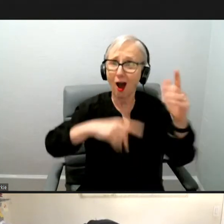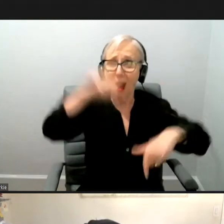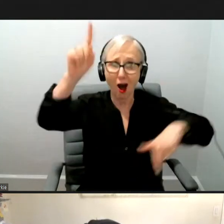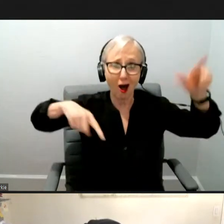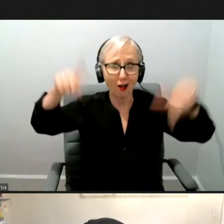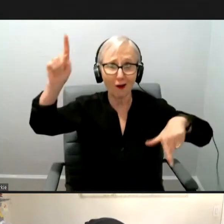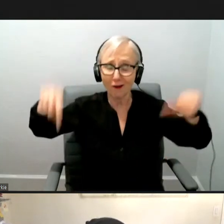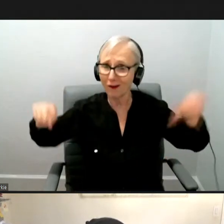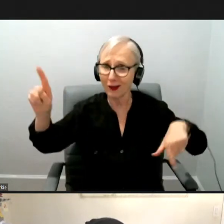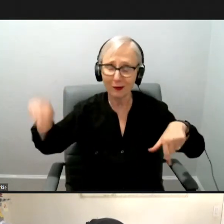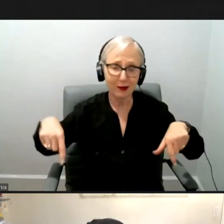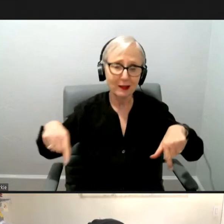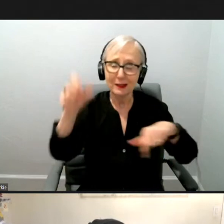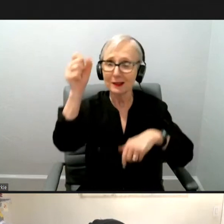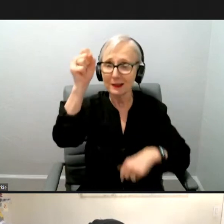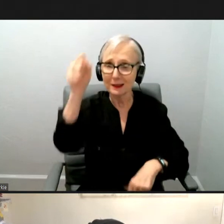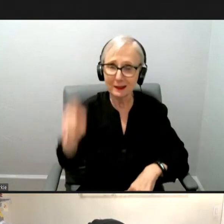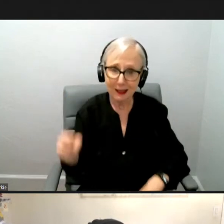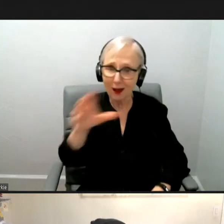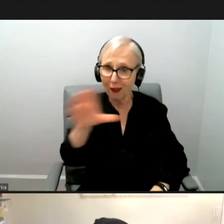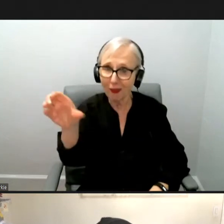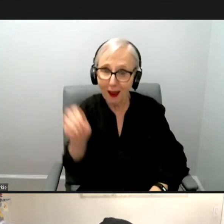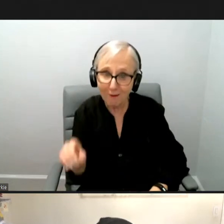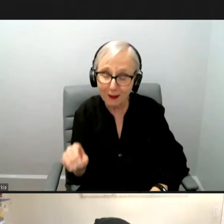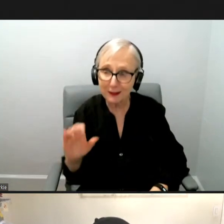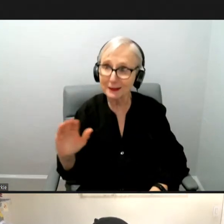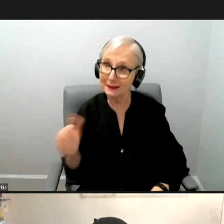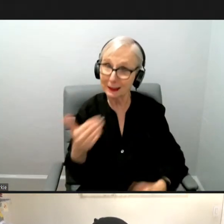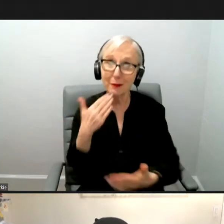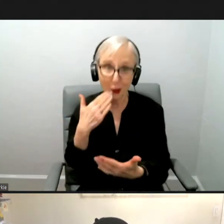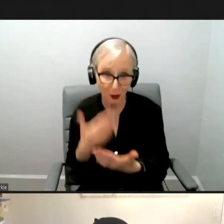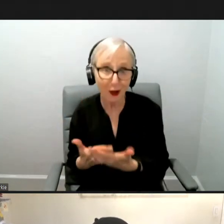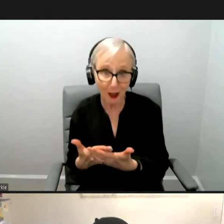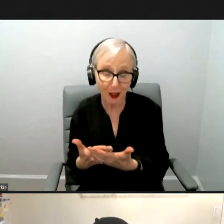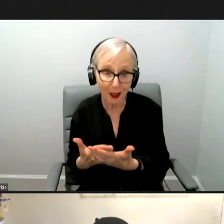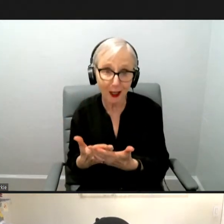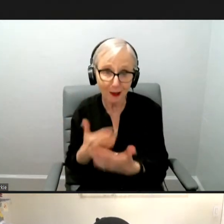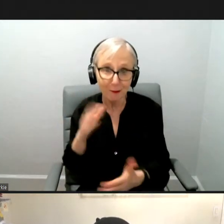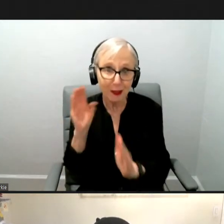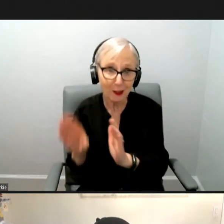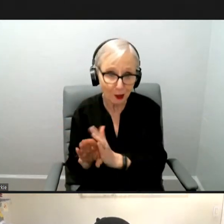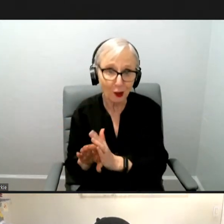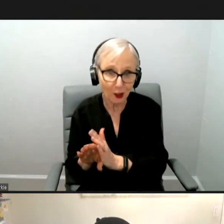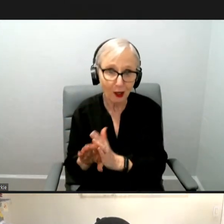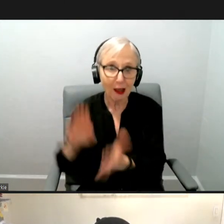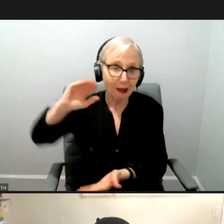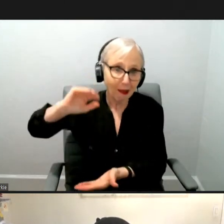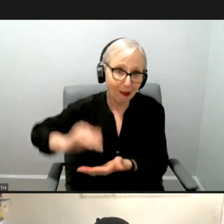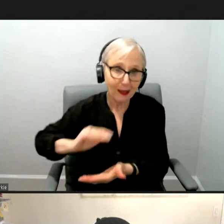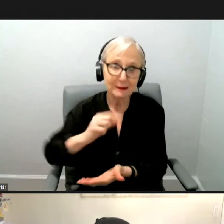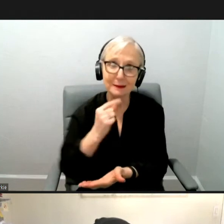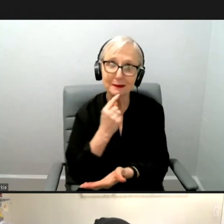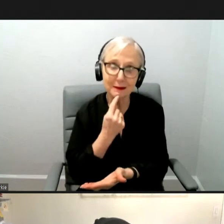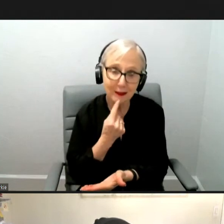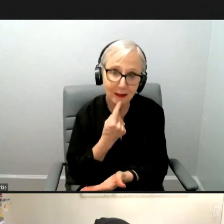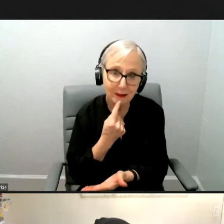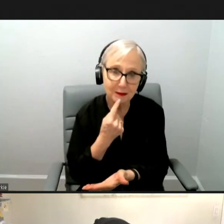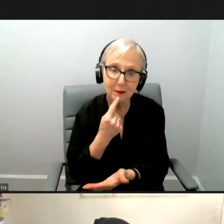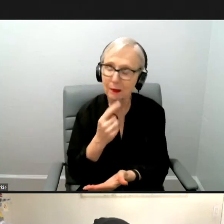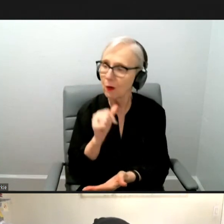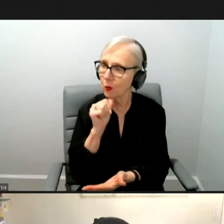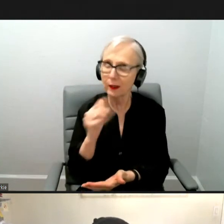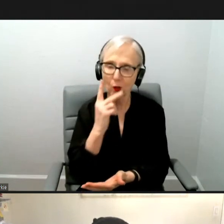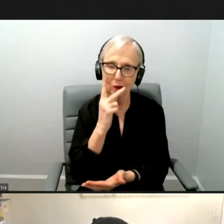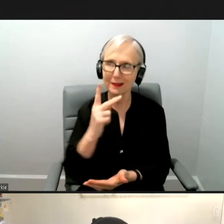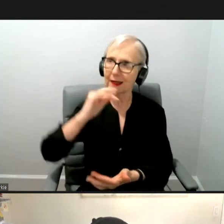like. We have South Africa that's offering a more reassuring picture and less severity, but we don't see the same